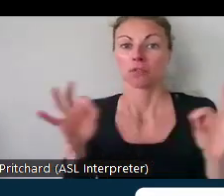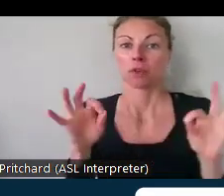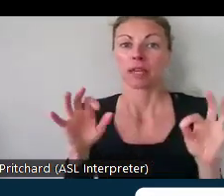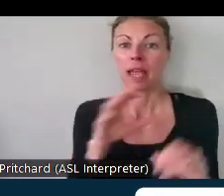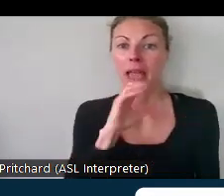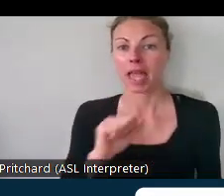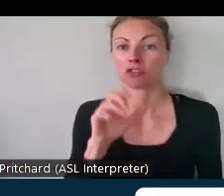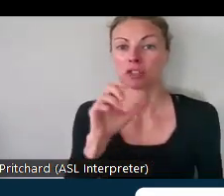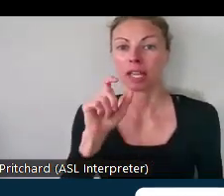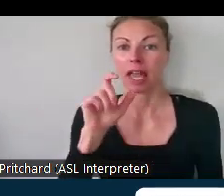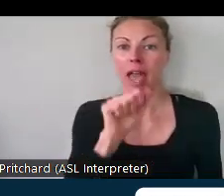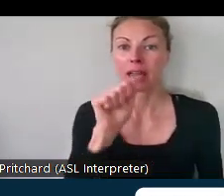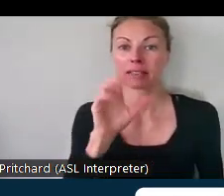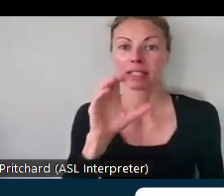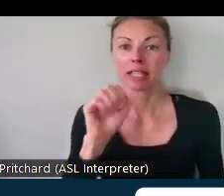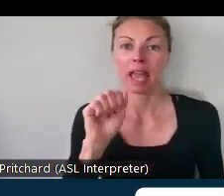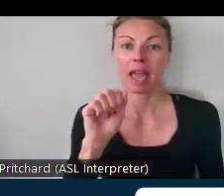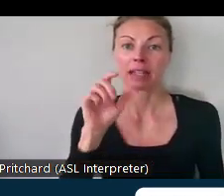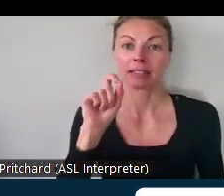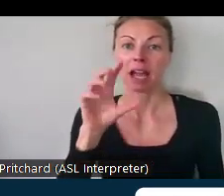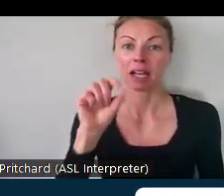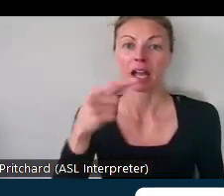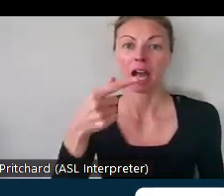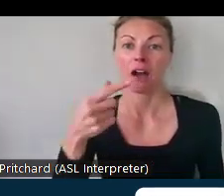info@aging.ca.gov and we'll route it accordingly for a response.